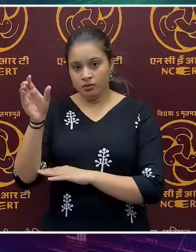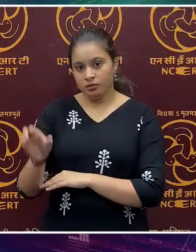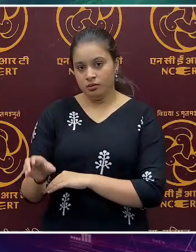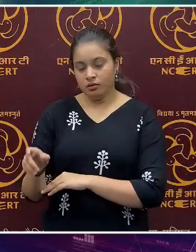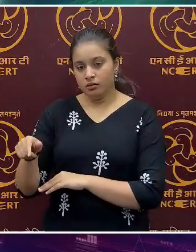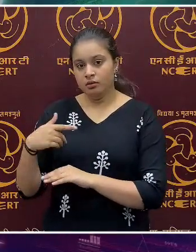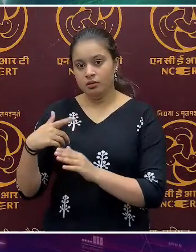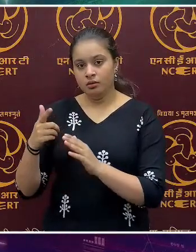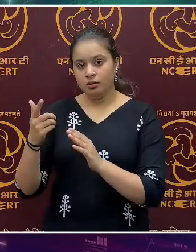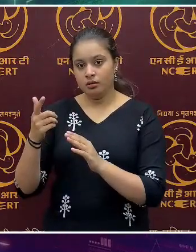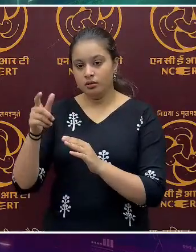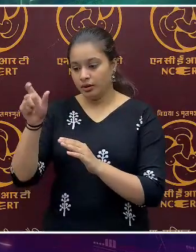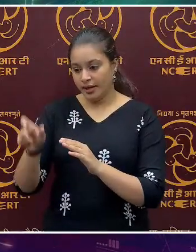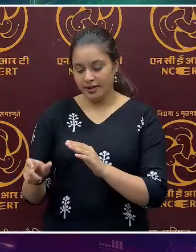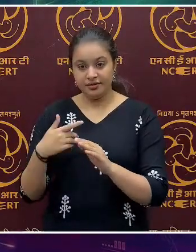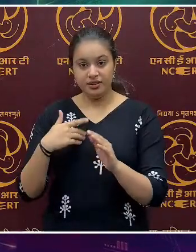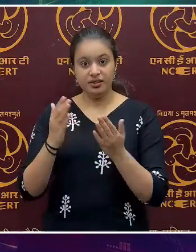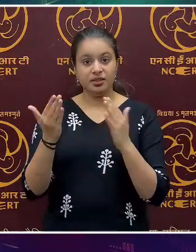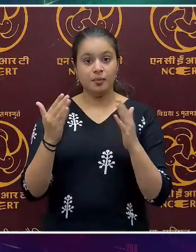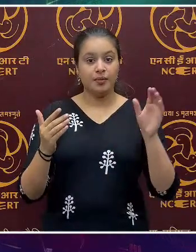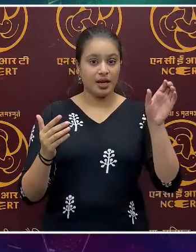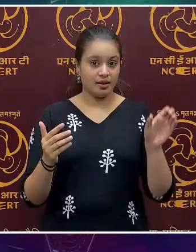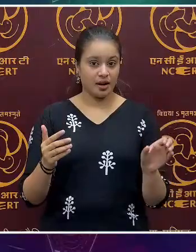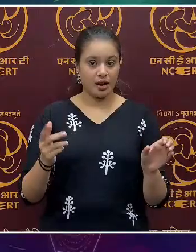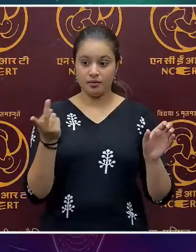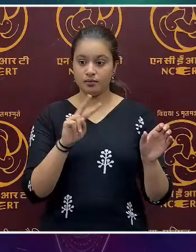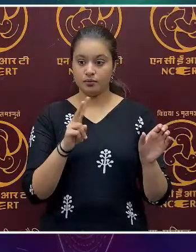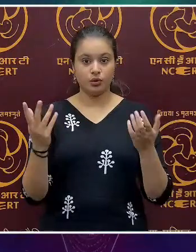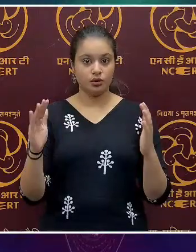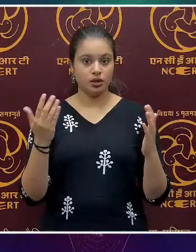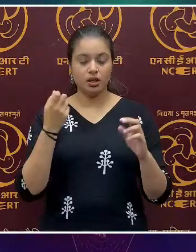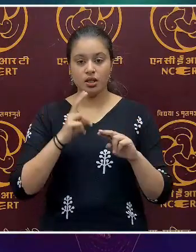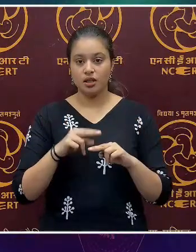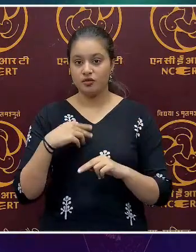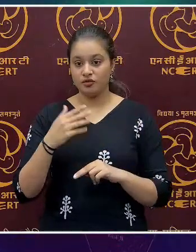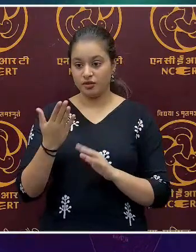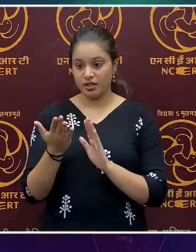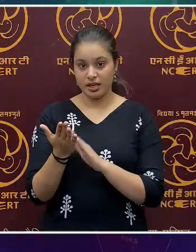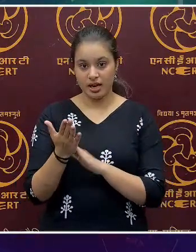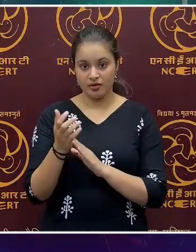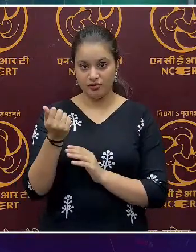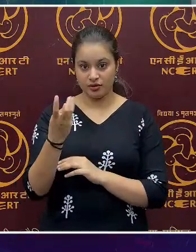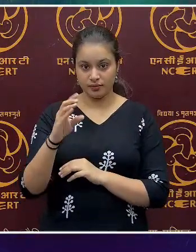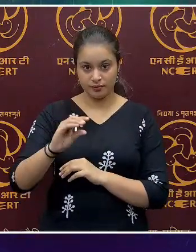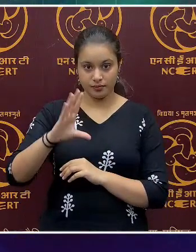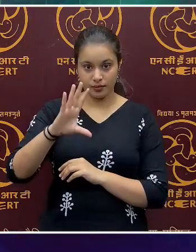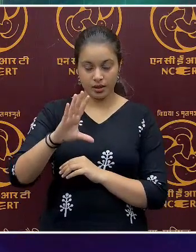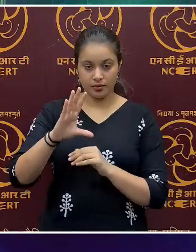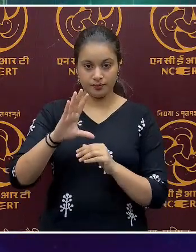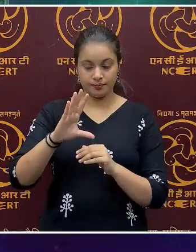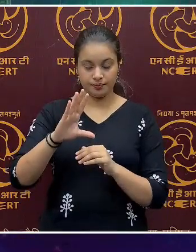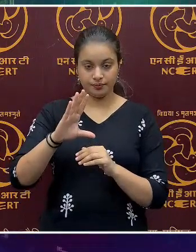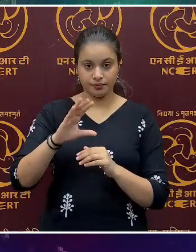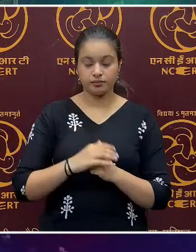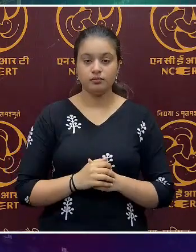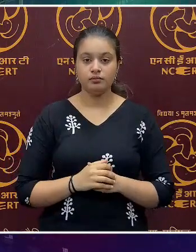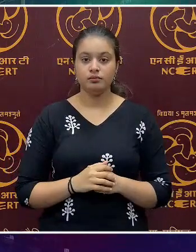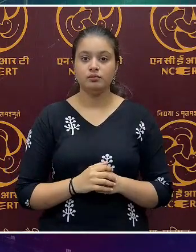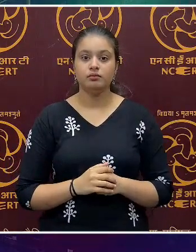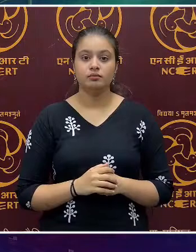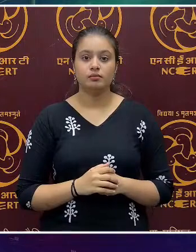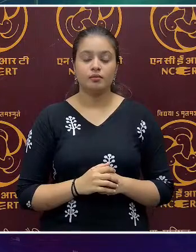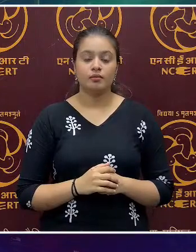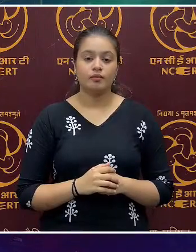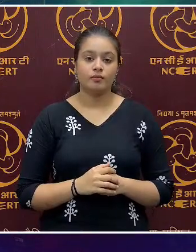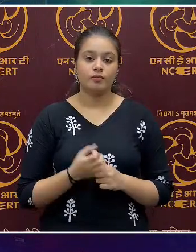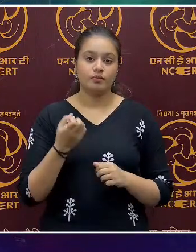compared with the right side, and it will compare. Its left side is less than the right side. If it is less than